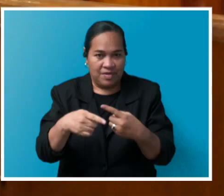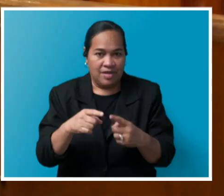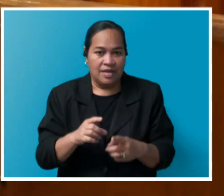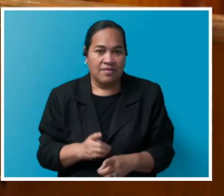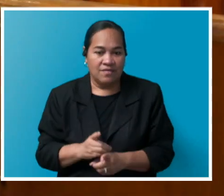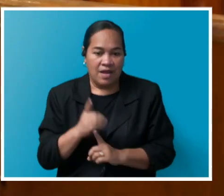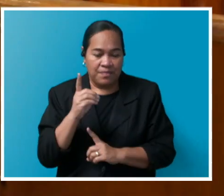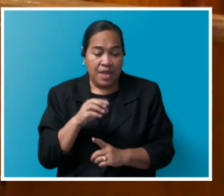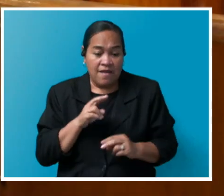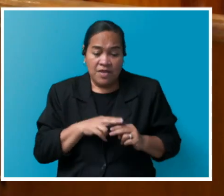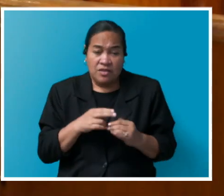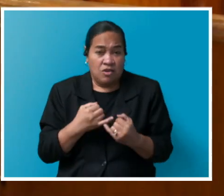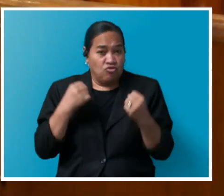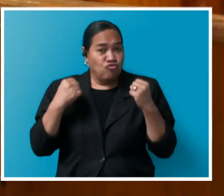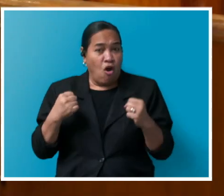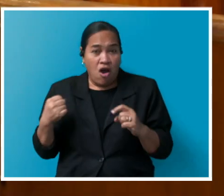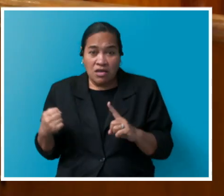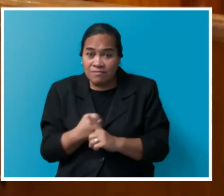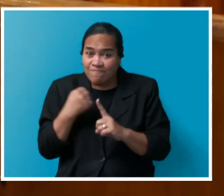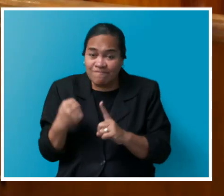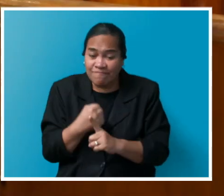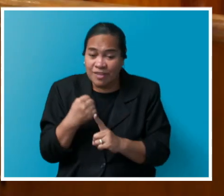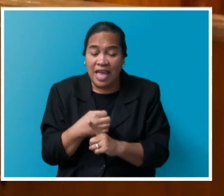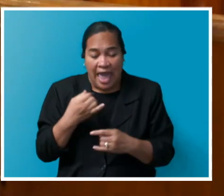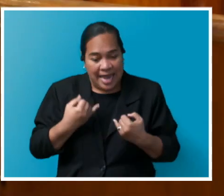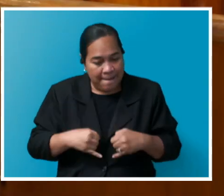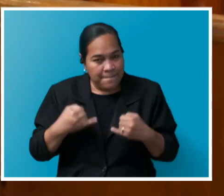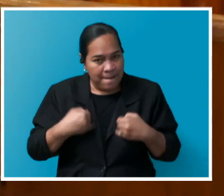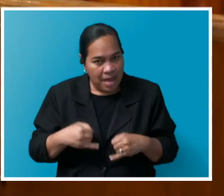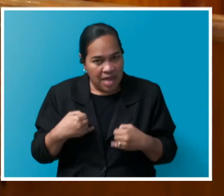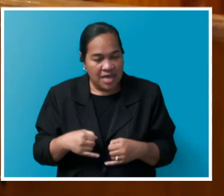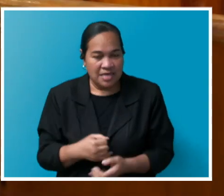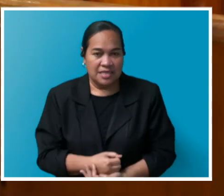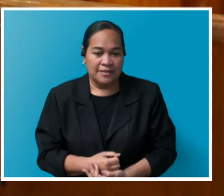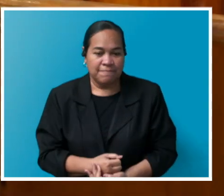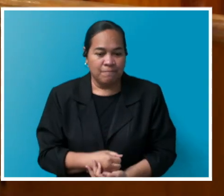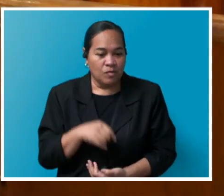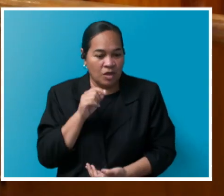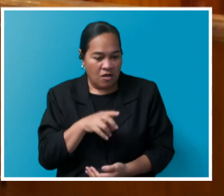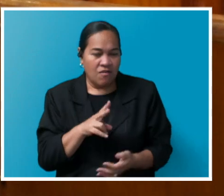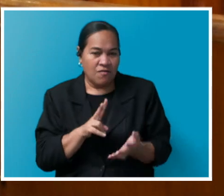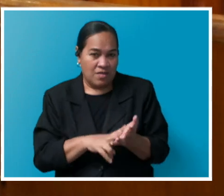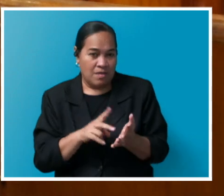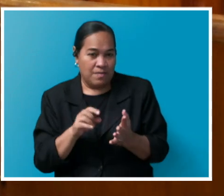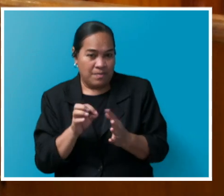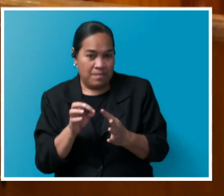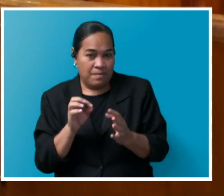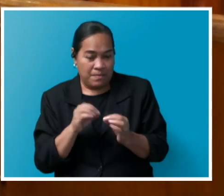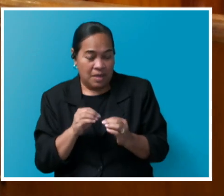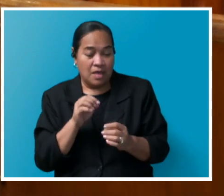been a strong advocate and implementer of the FRDP, providing